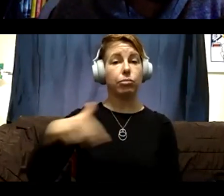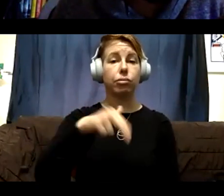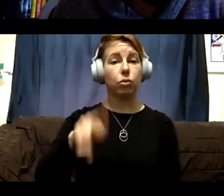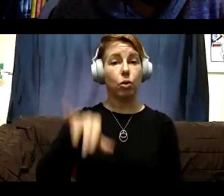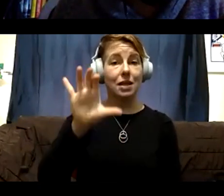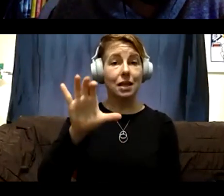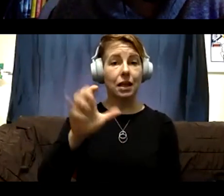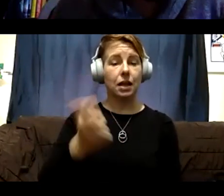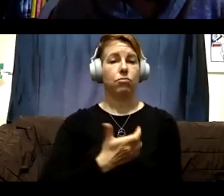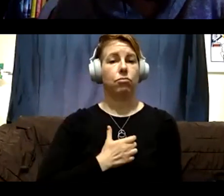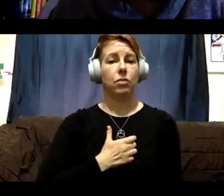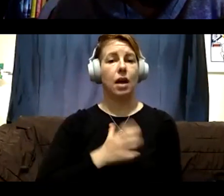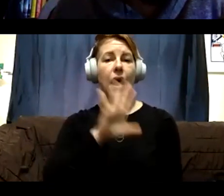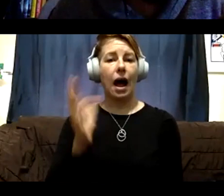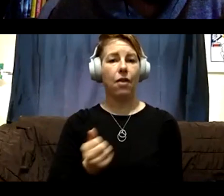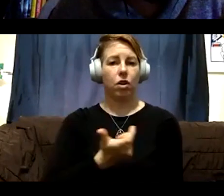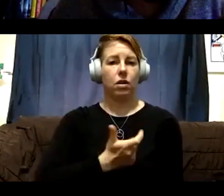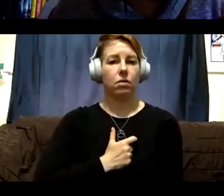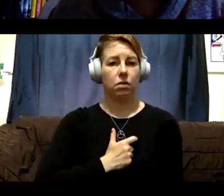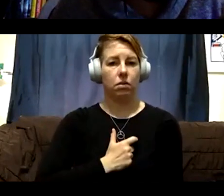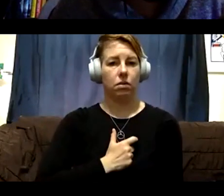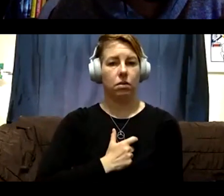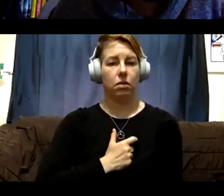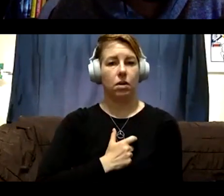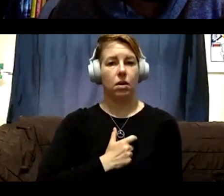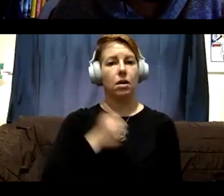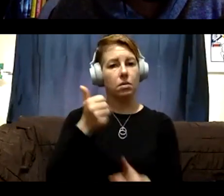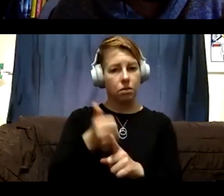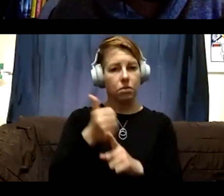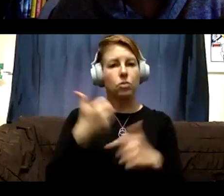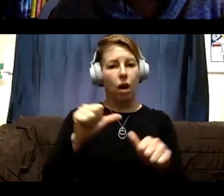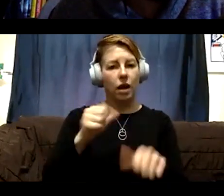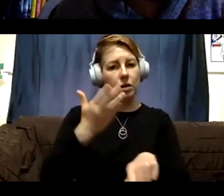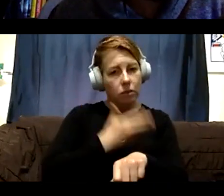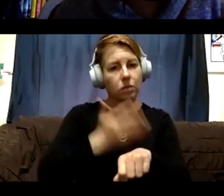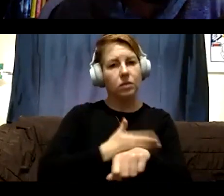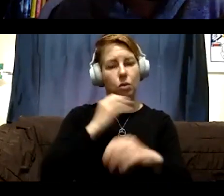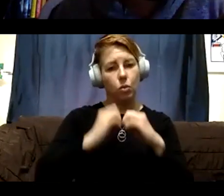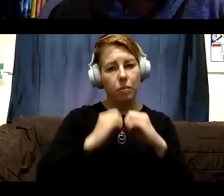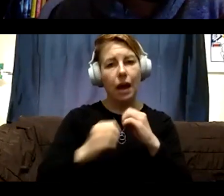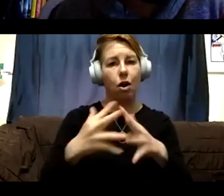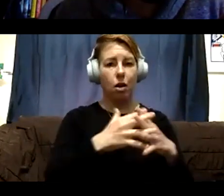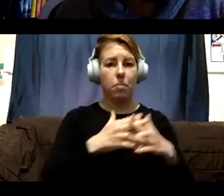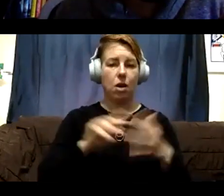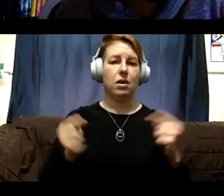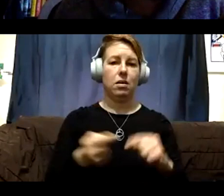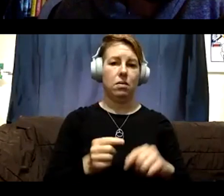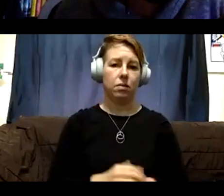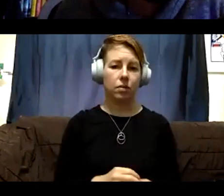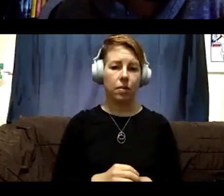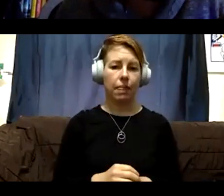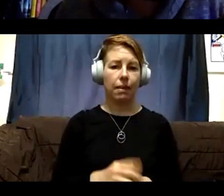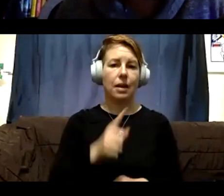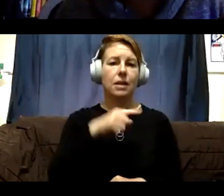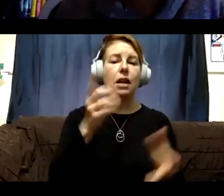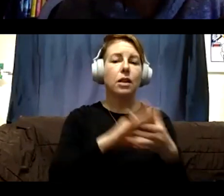or unknowingly repairing American injury, telling story the way Skylar told story, the way Butler